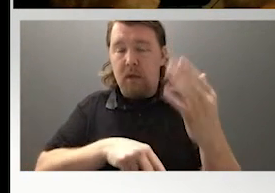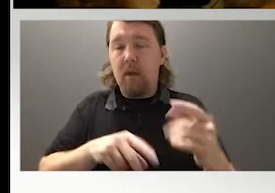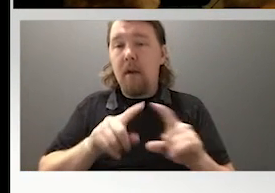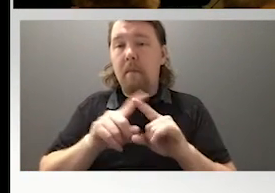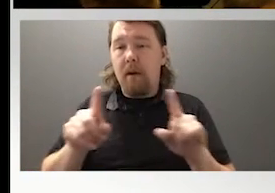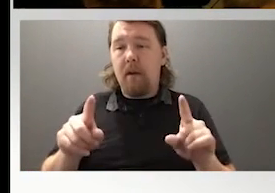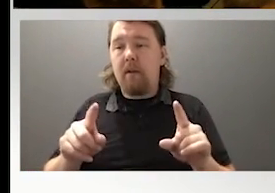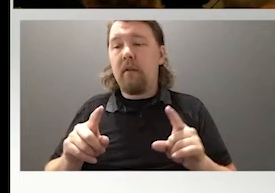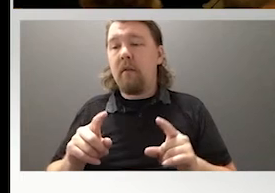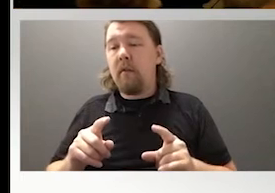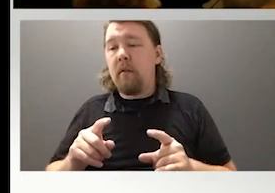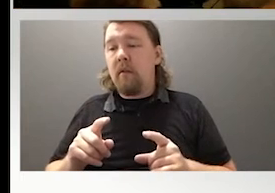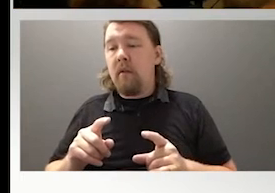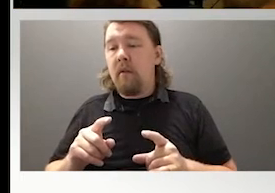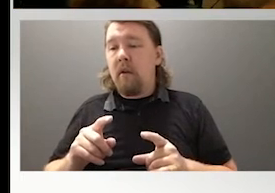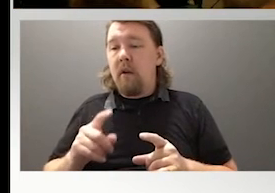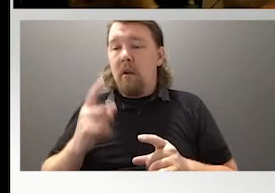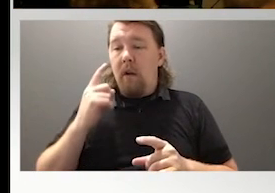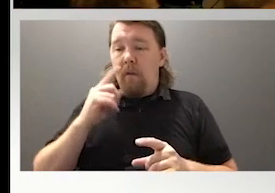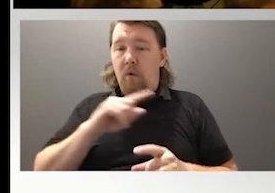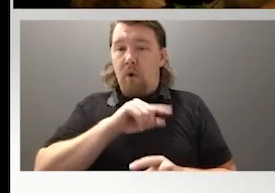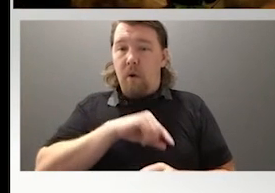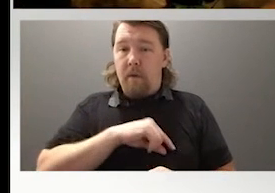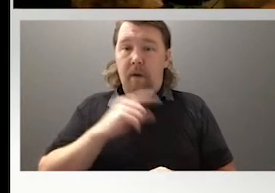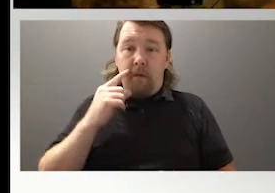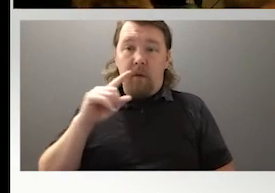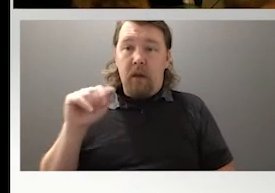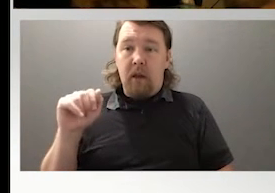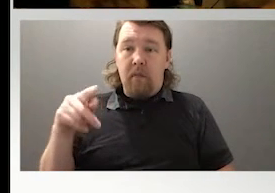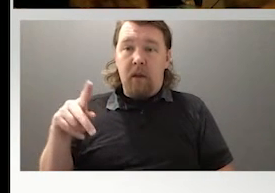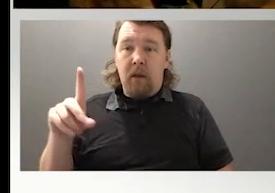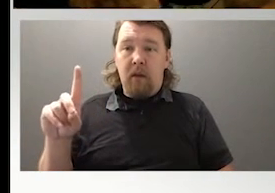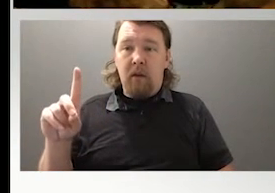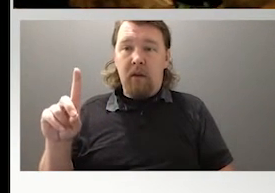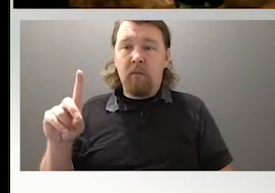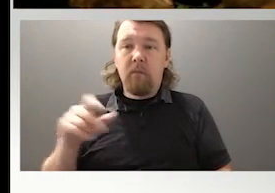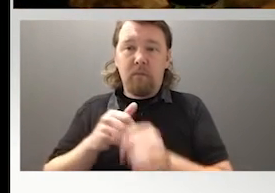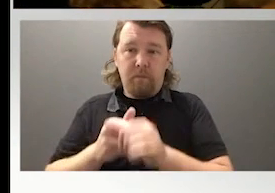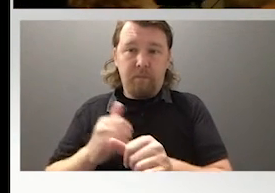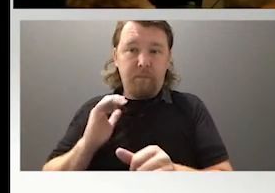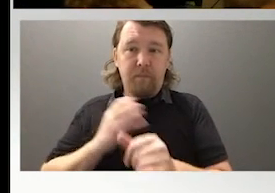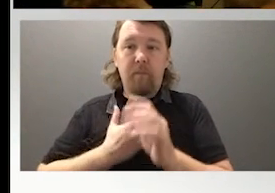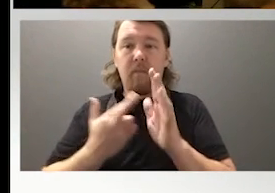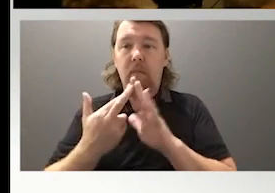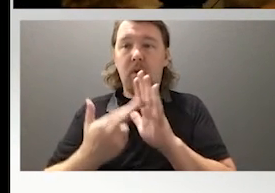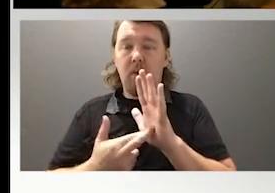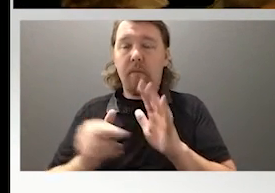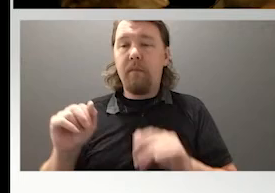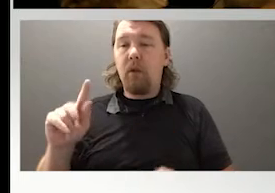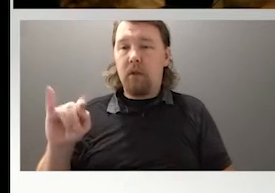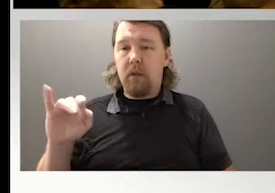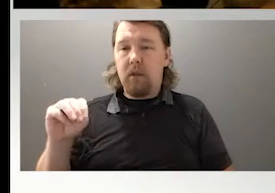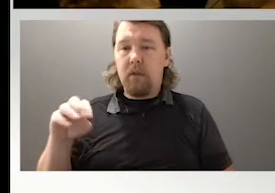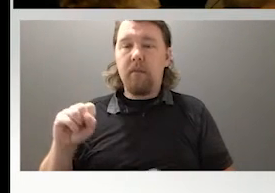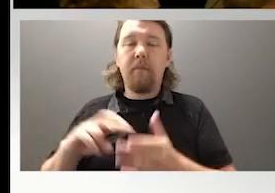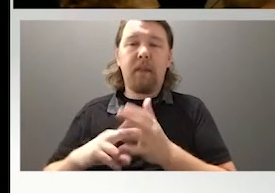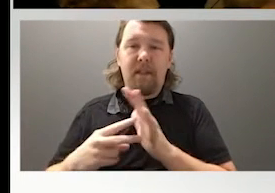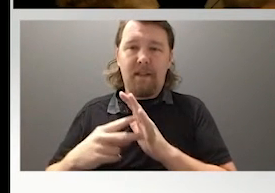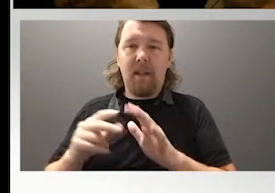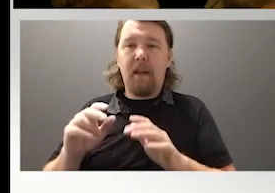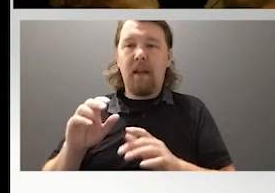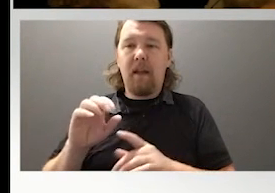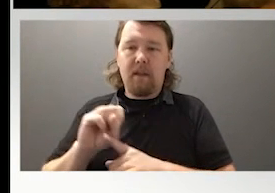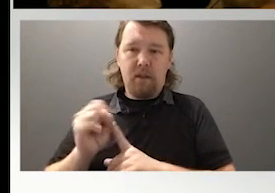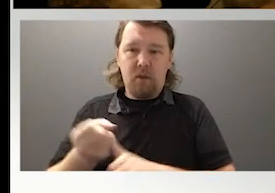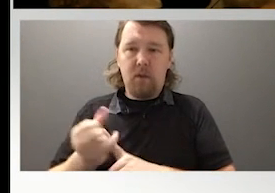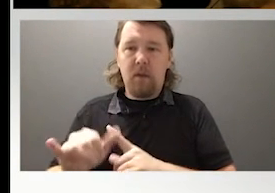But for purposes of eligibility for APD pursuant to our rule, autism means a condition which meets